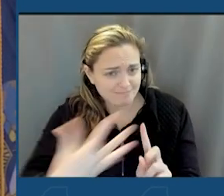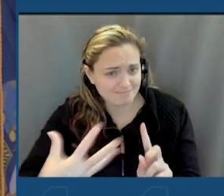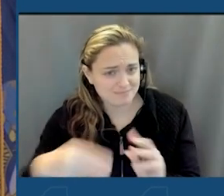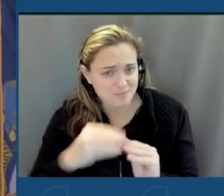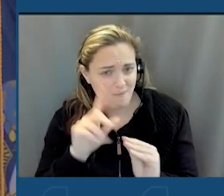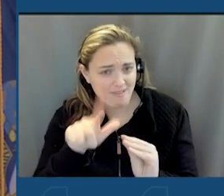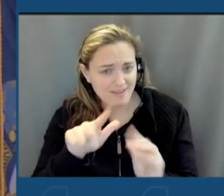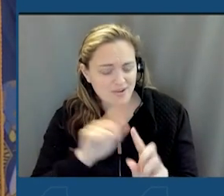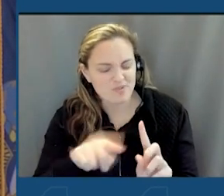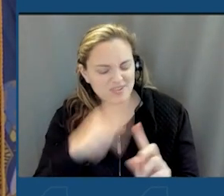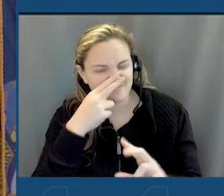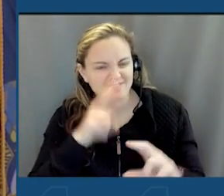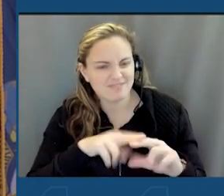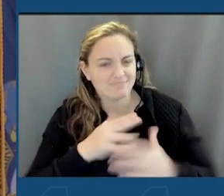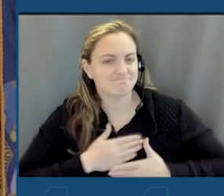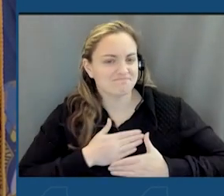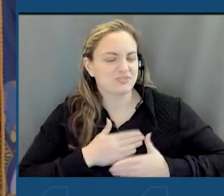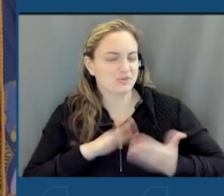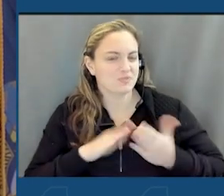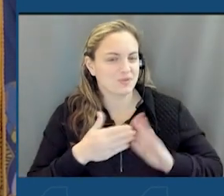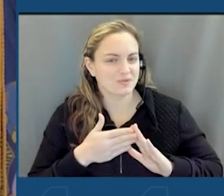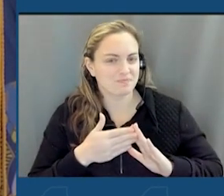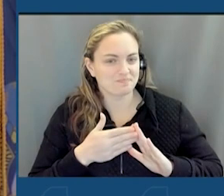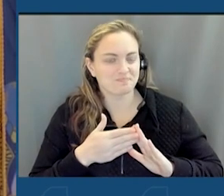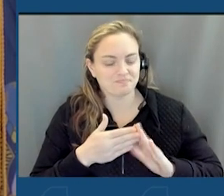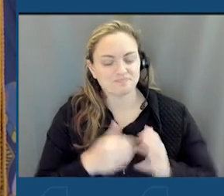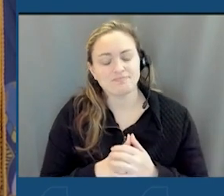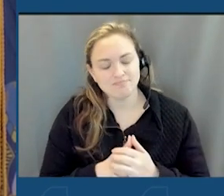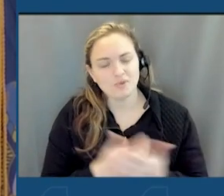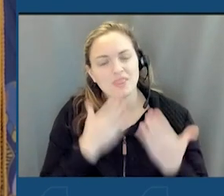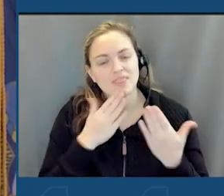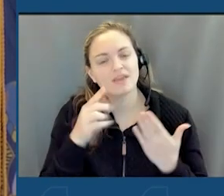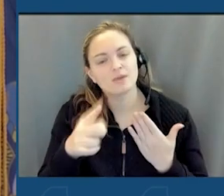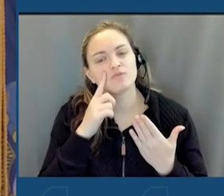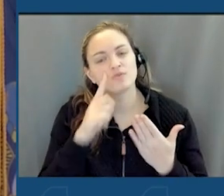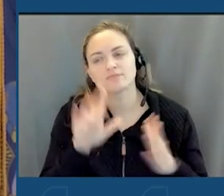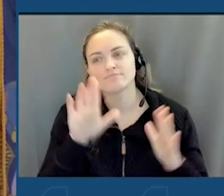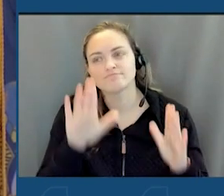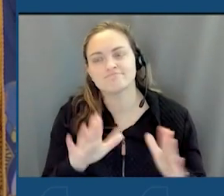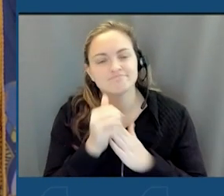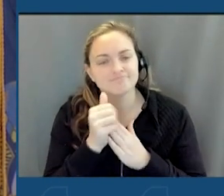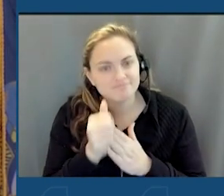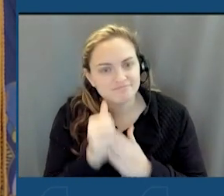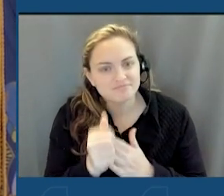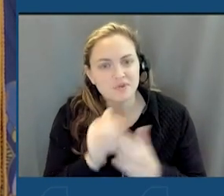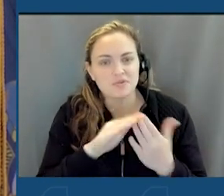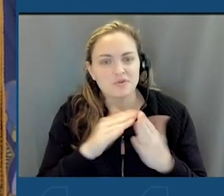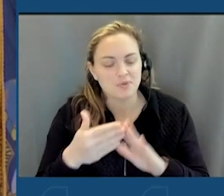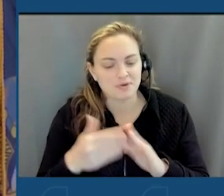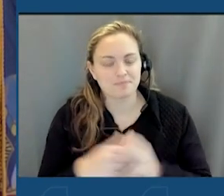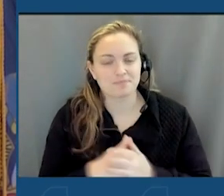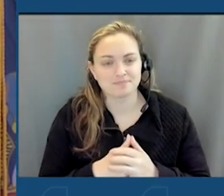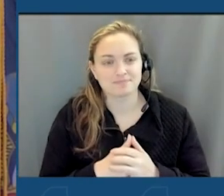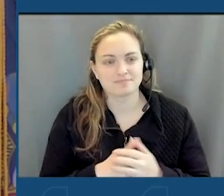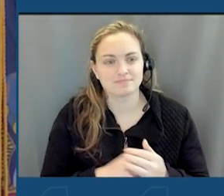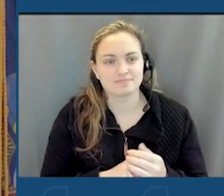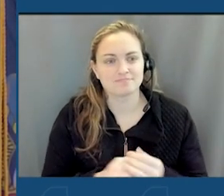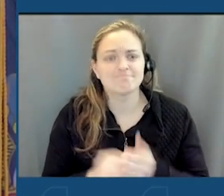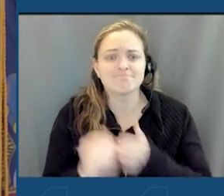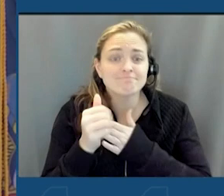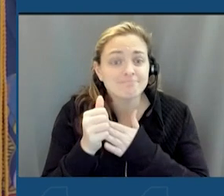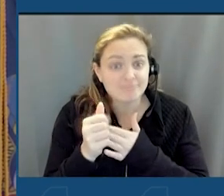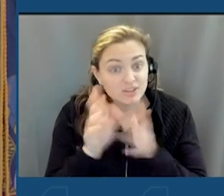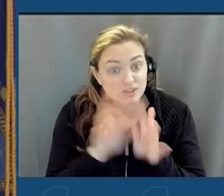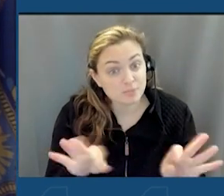so I enjoyed this community tremendously. And I want to thank him for his extraordinary leadership of this community. Leadership does